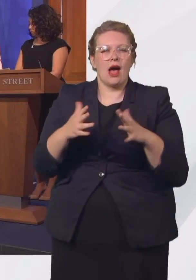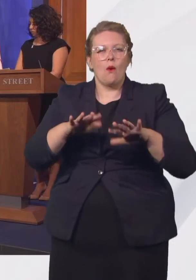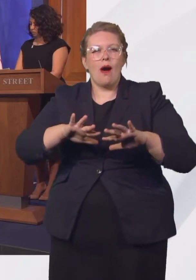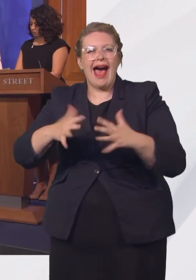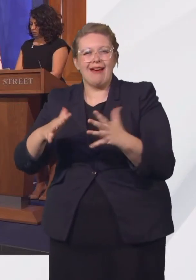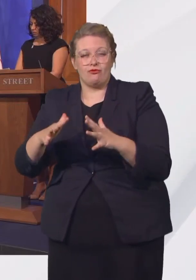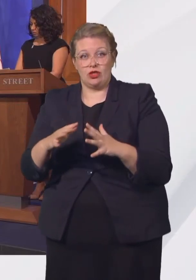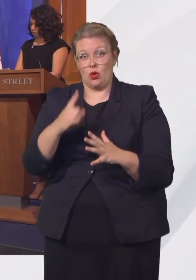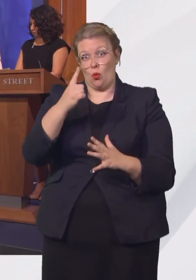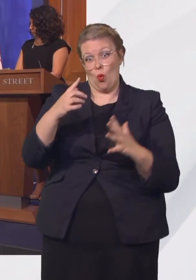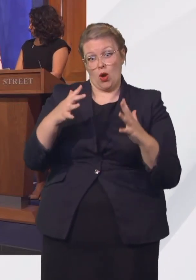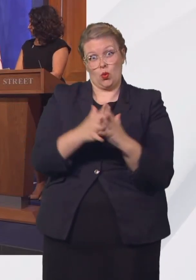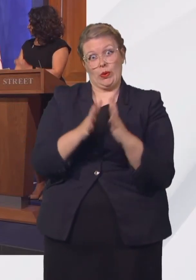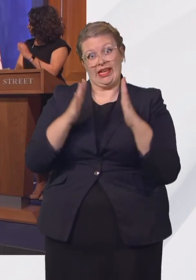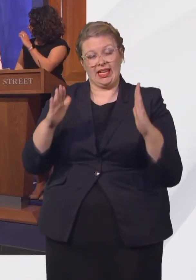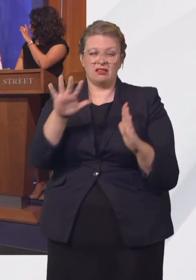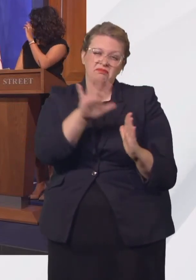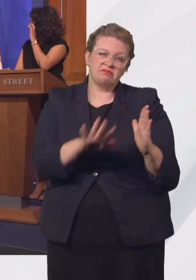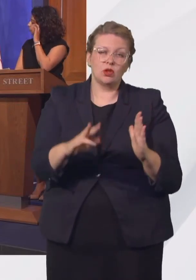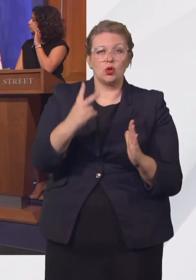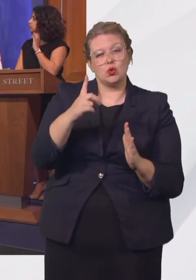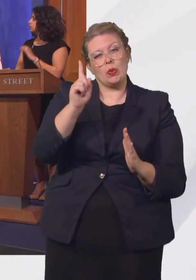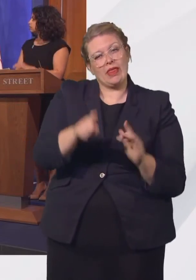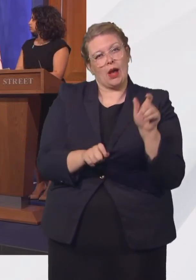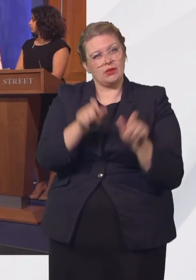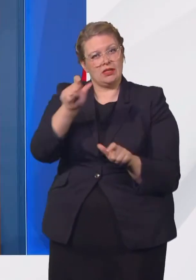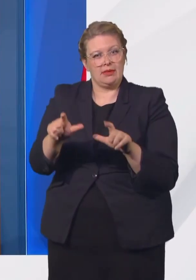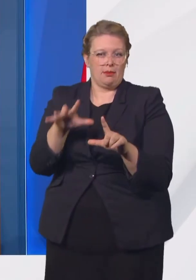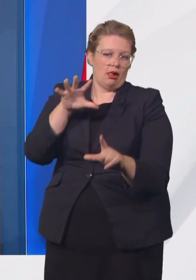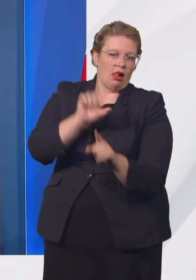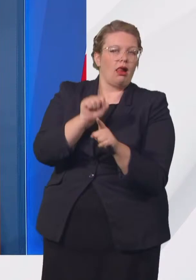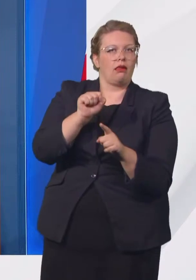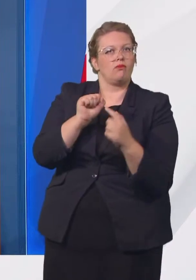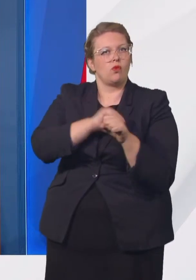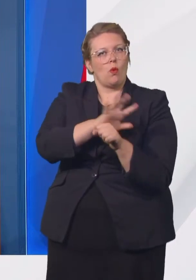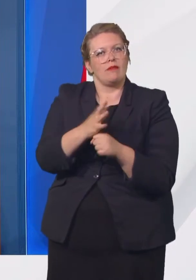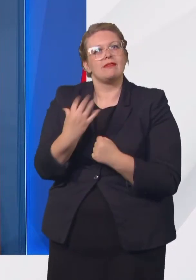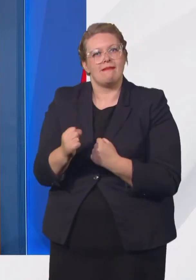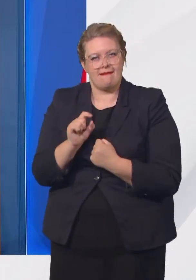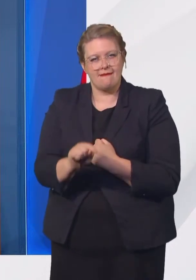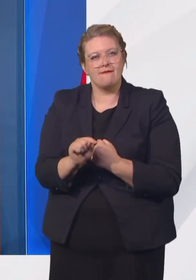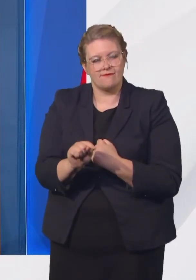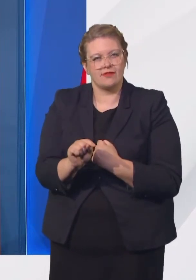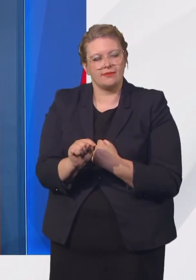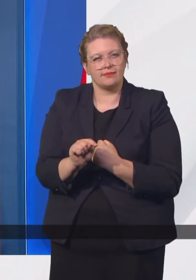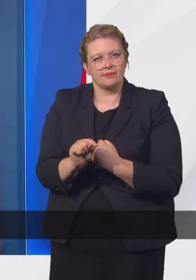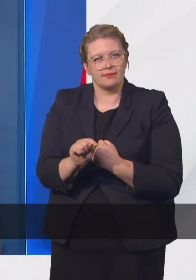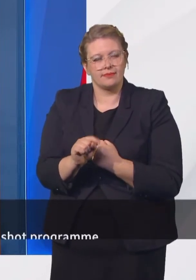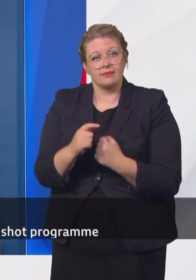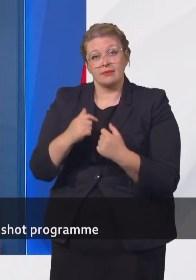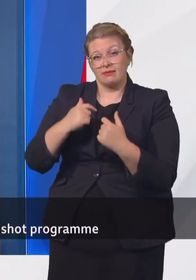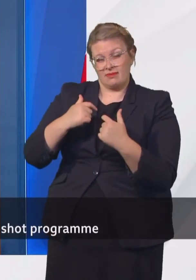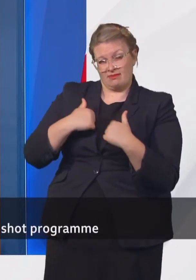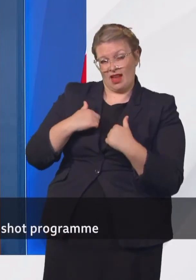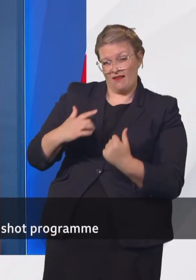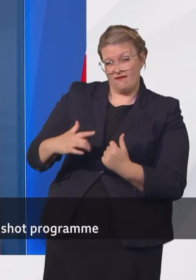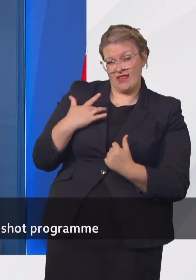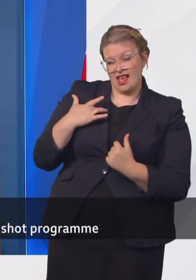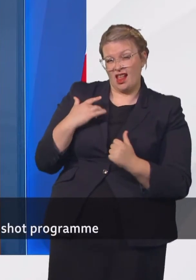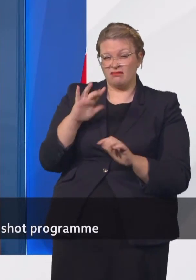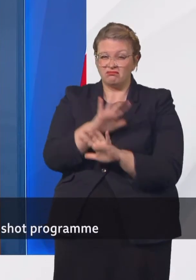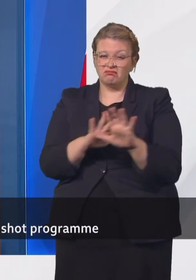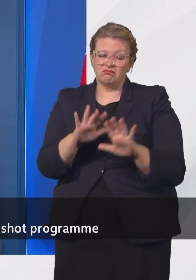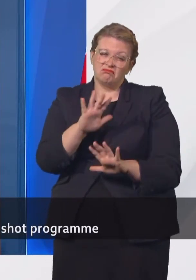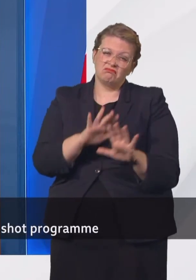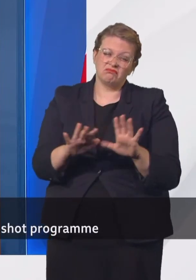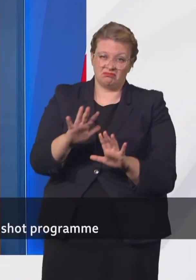over 2,000 people testing positive per day. My sense is that probably we are at or